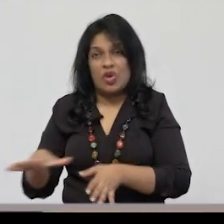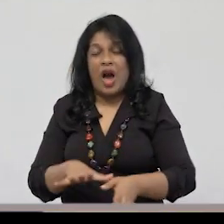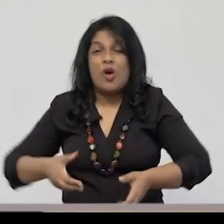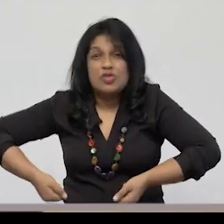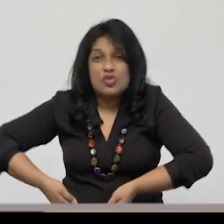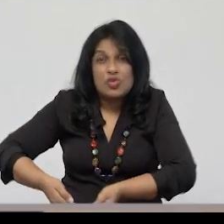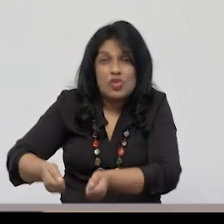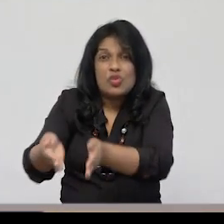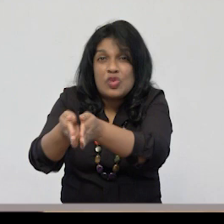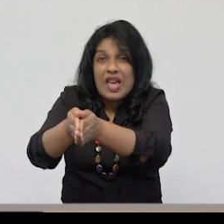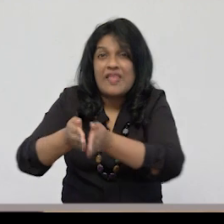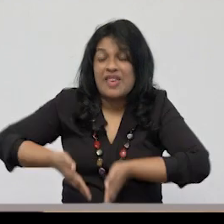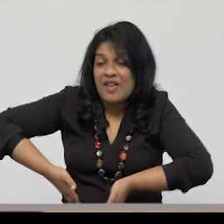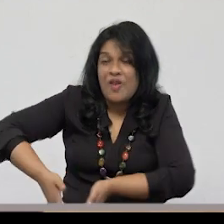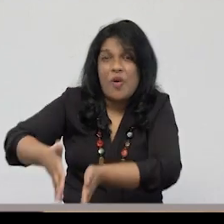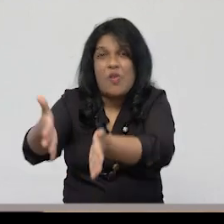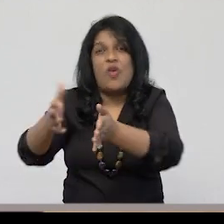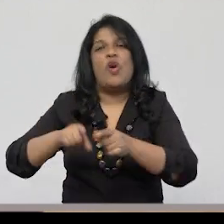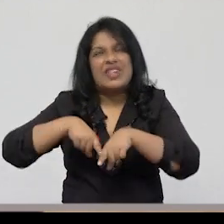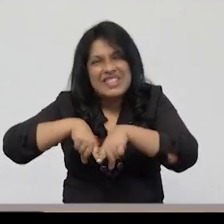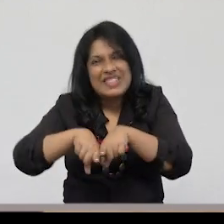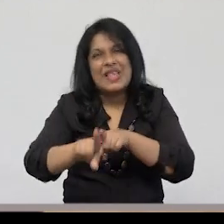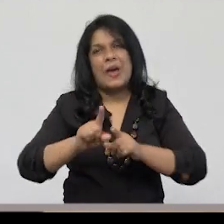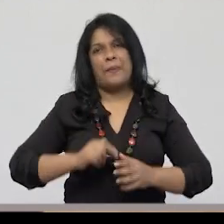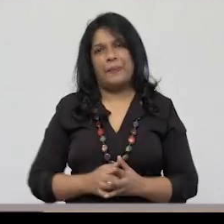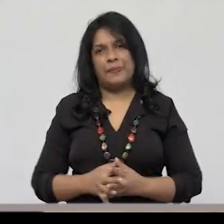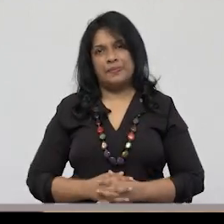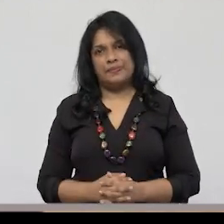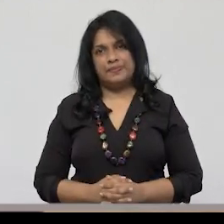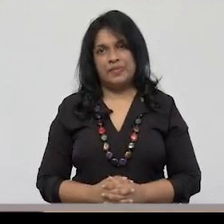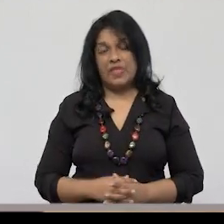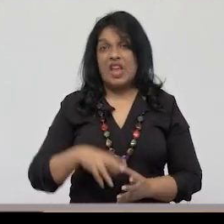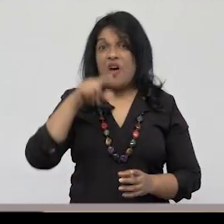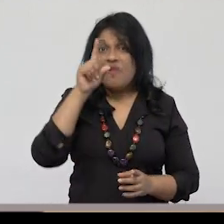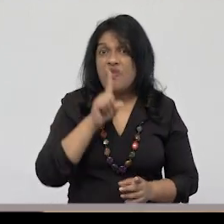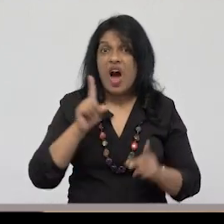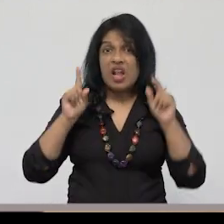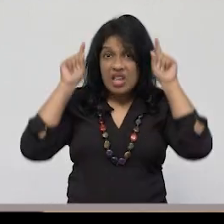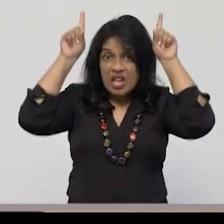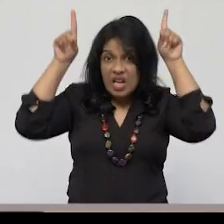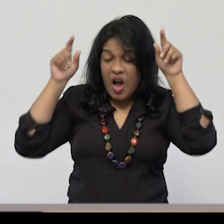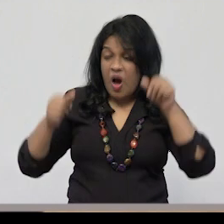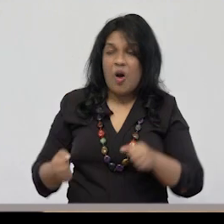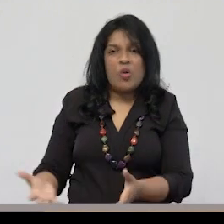He doesn't put, now in this partnership, that cow has to bear this cow's burden